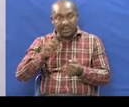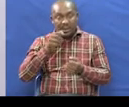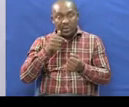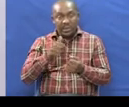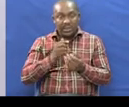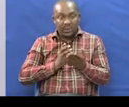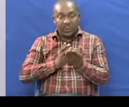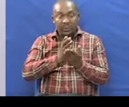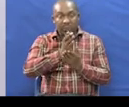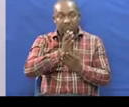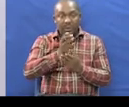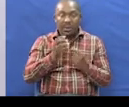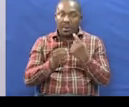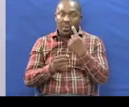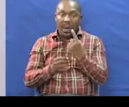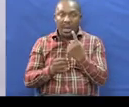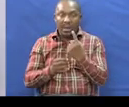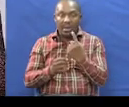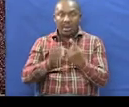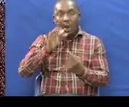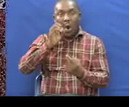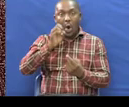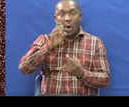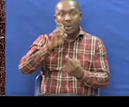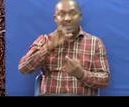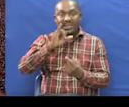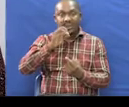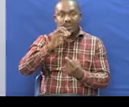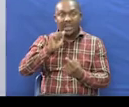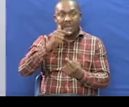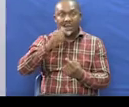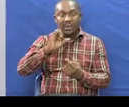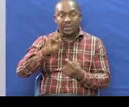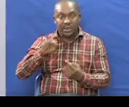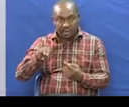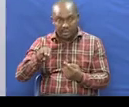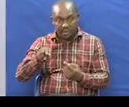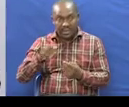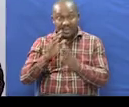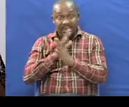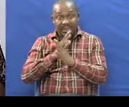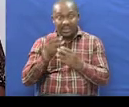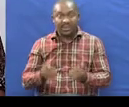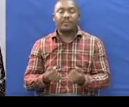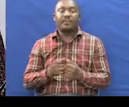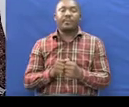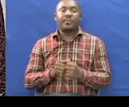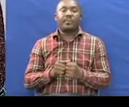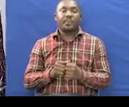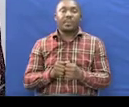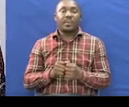one oxidation state. Zinc form compounds in which it